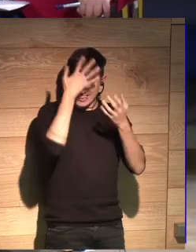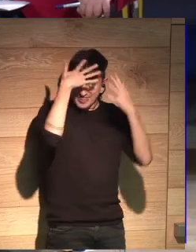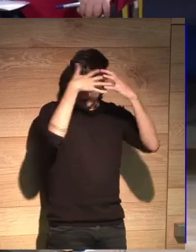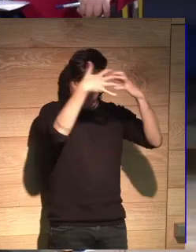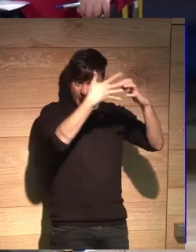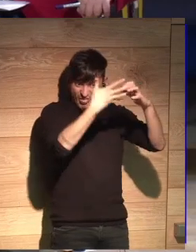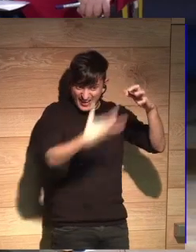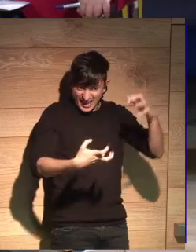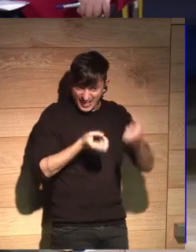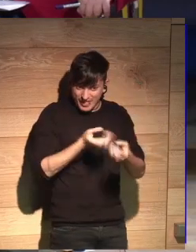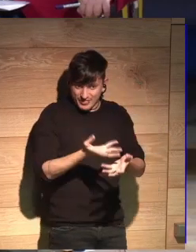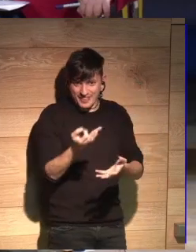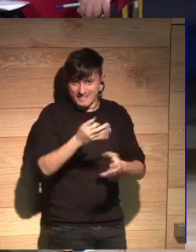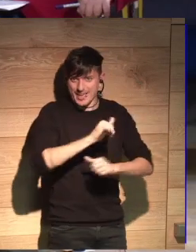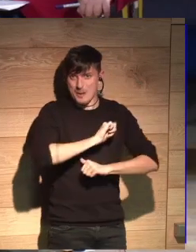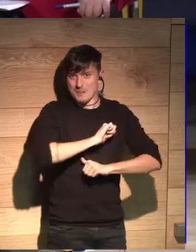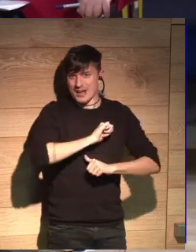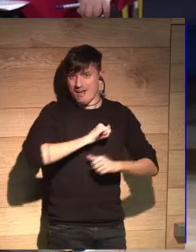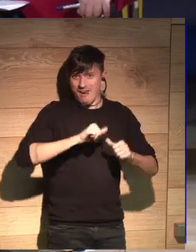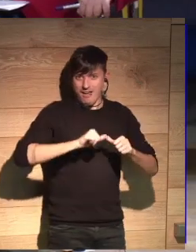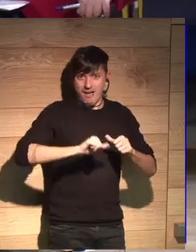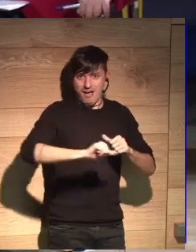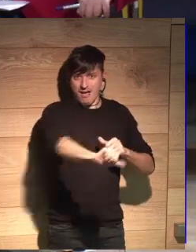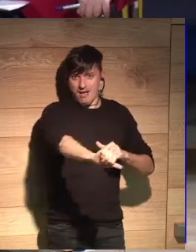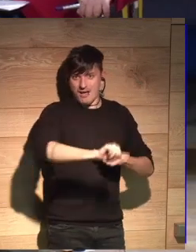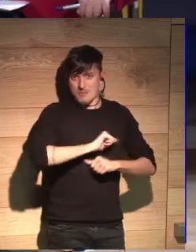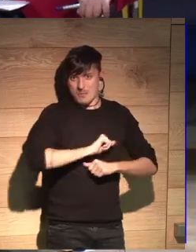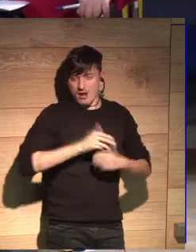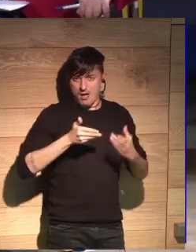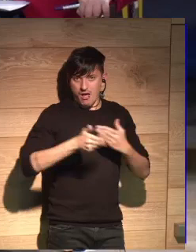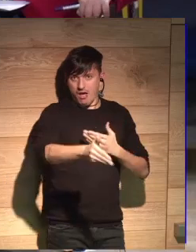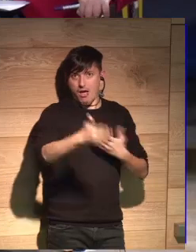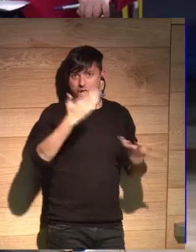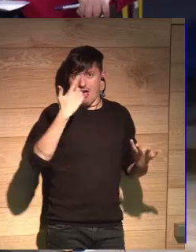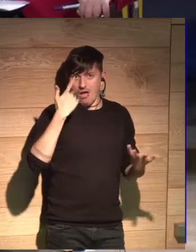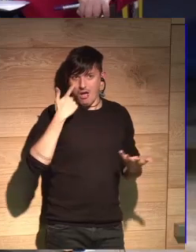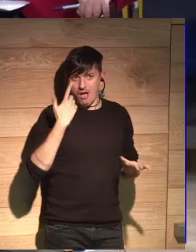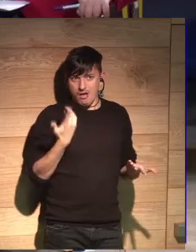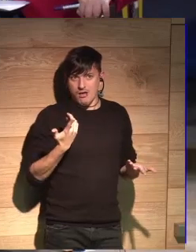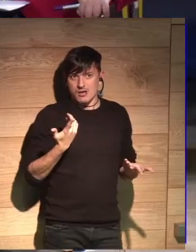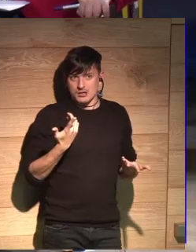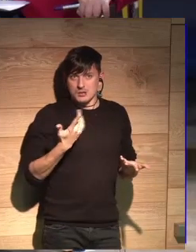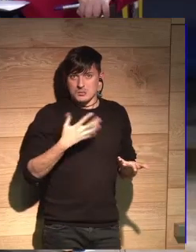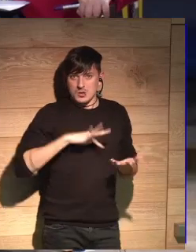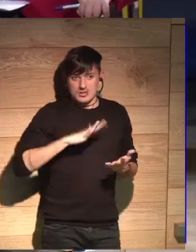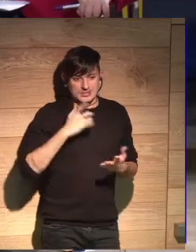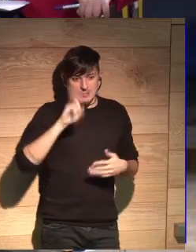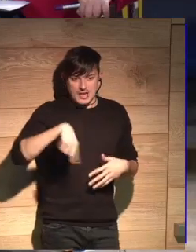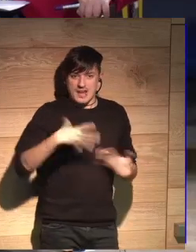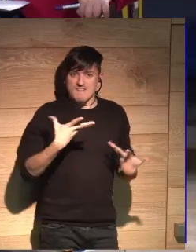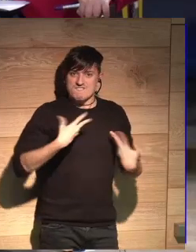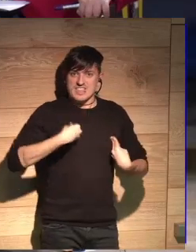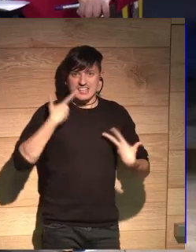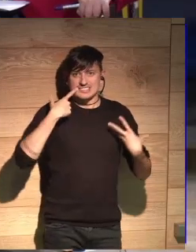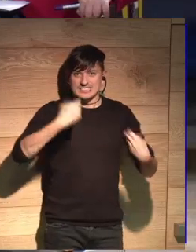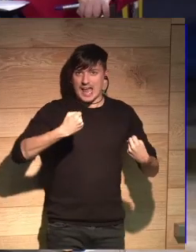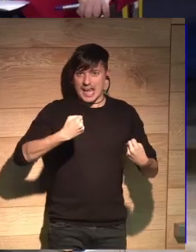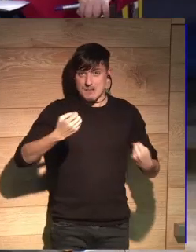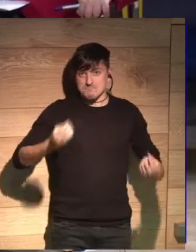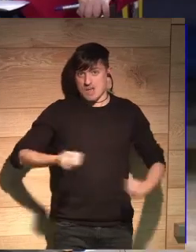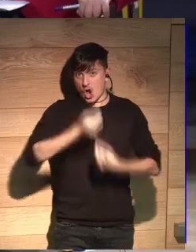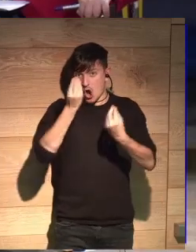stay alive by finding ways of staying healthy. In the worst case, maybe I freeze myself. But I think